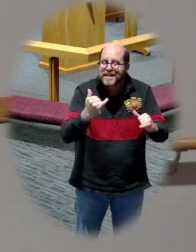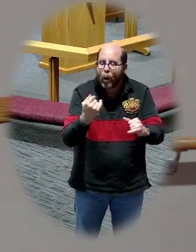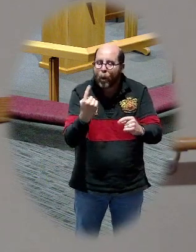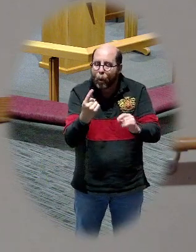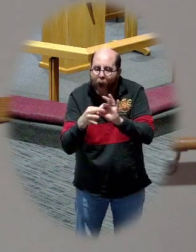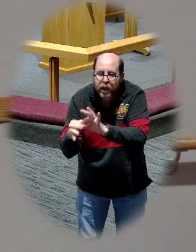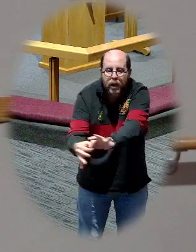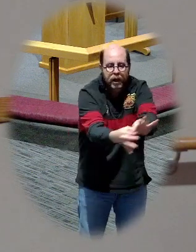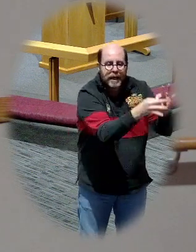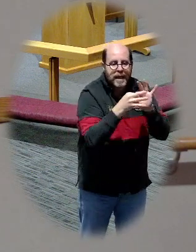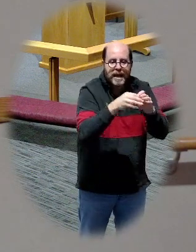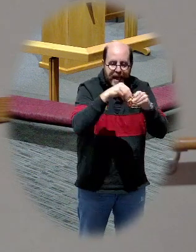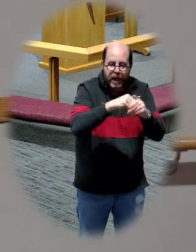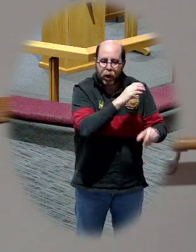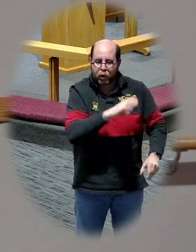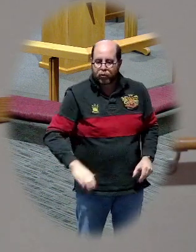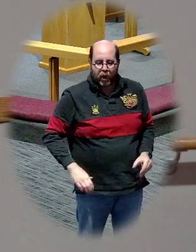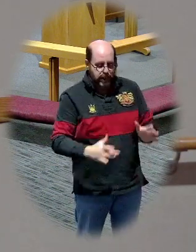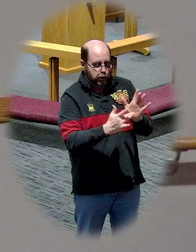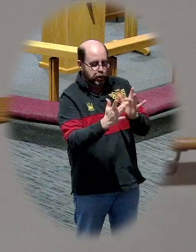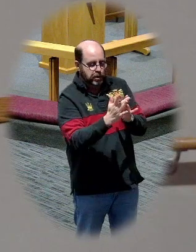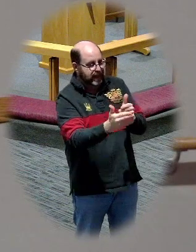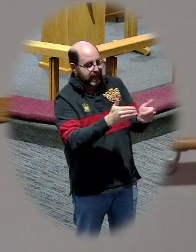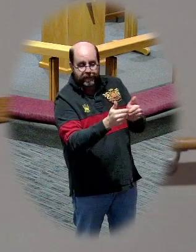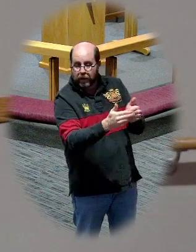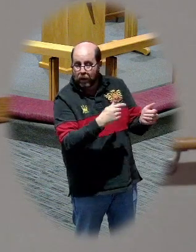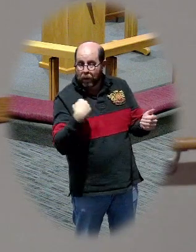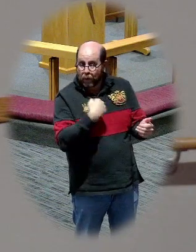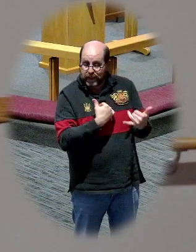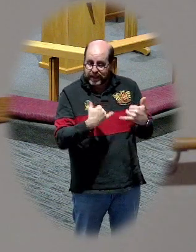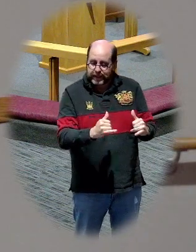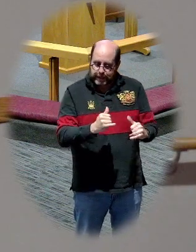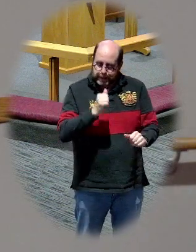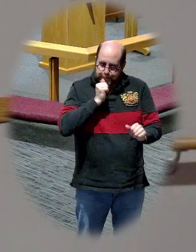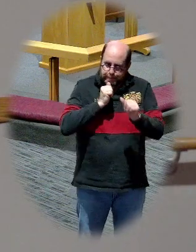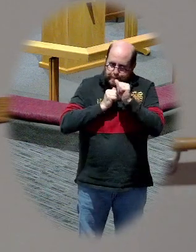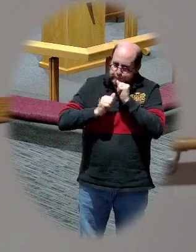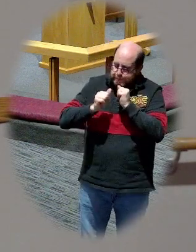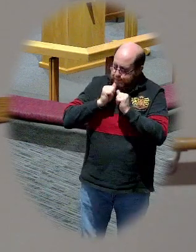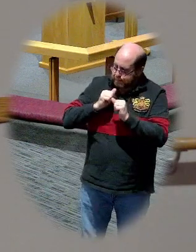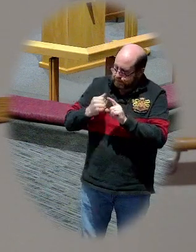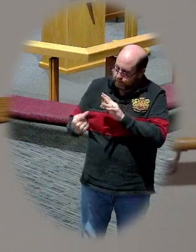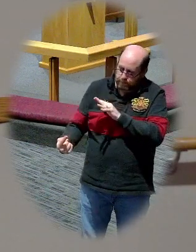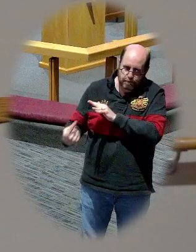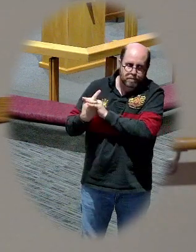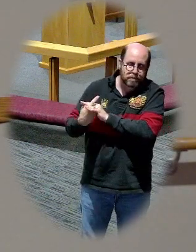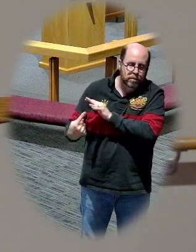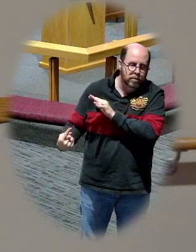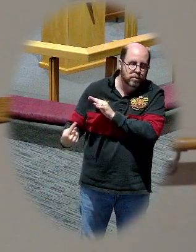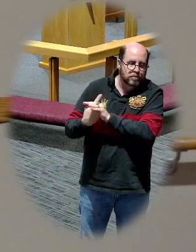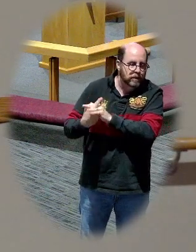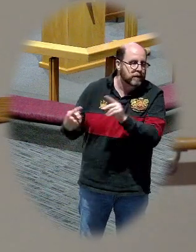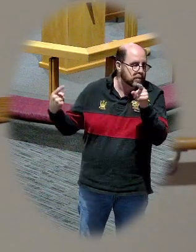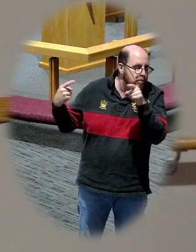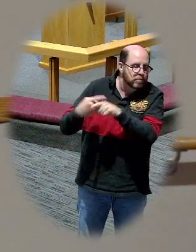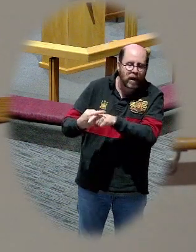Christ Jesus now, even though we still endure the occasional conflict.